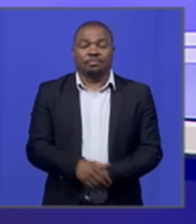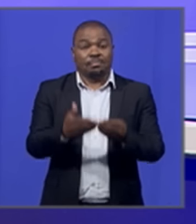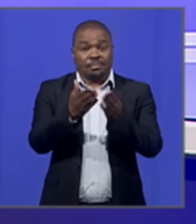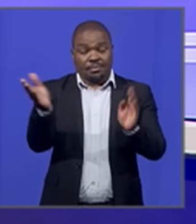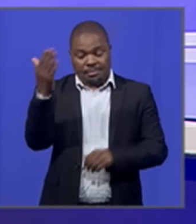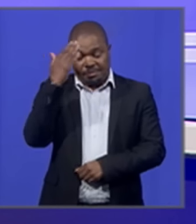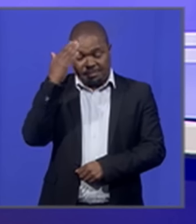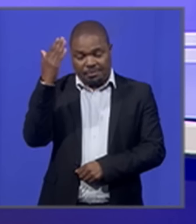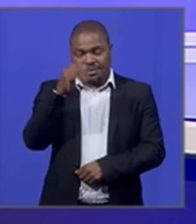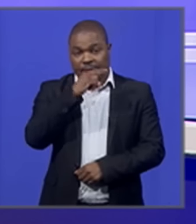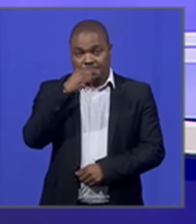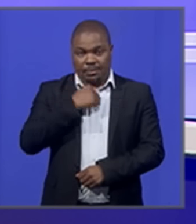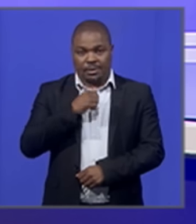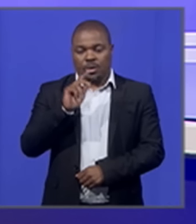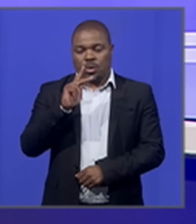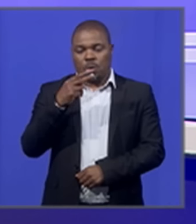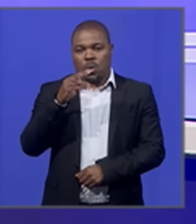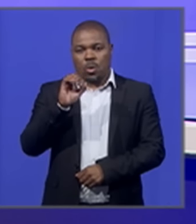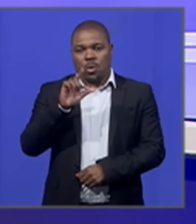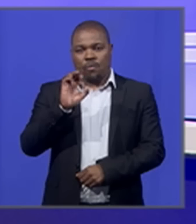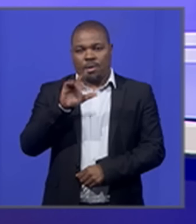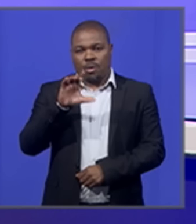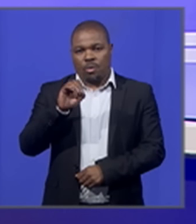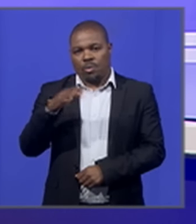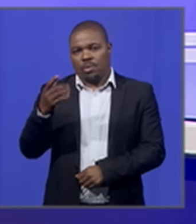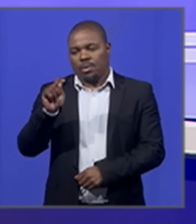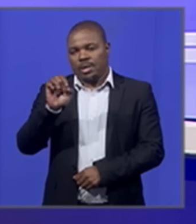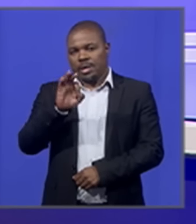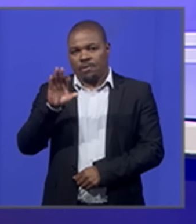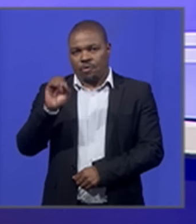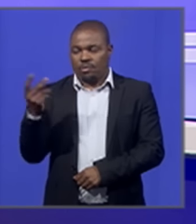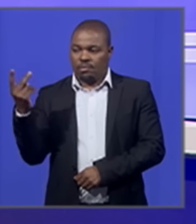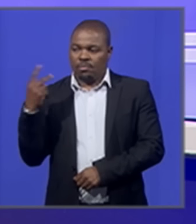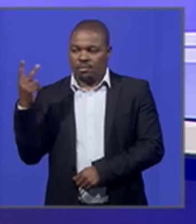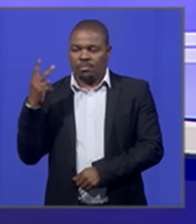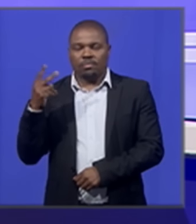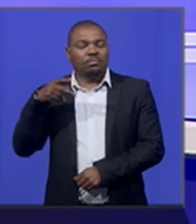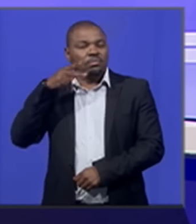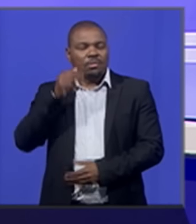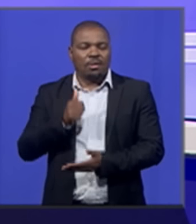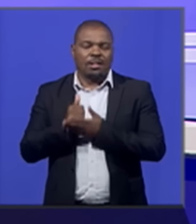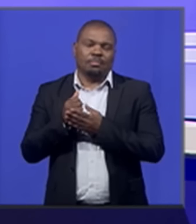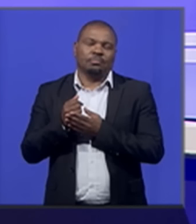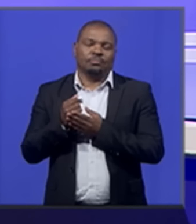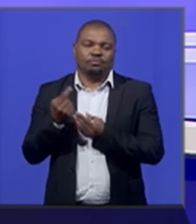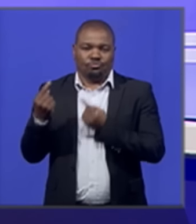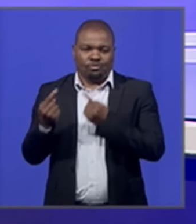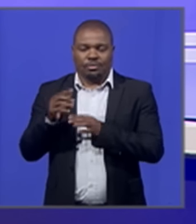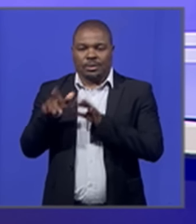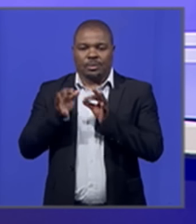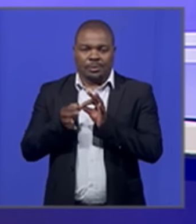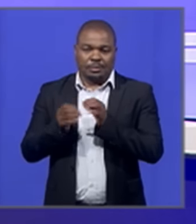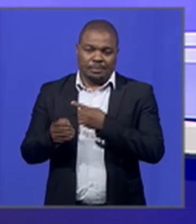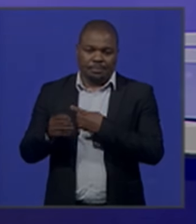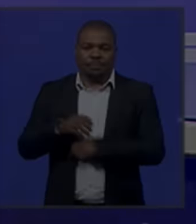Thobela ke Kholofelo Tefo gomme ke tlo thušana le mofetoledi wa polelo ya diatla Augustine Letlalo.